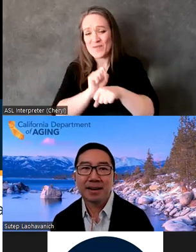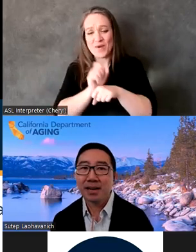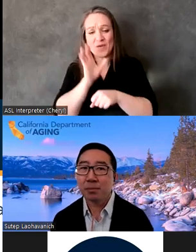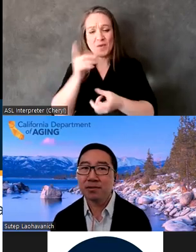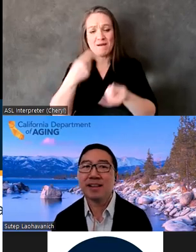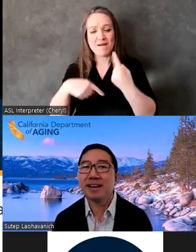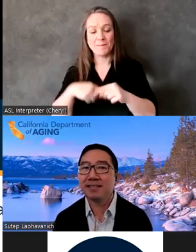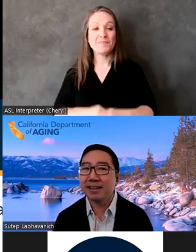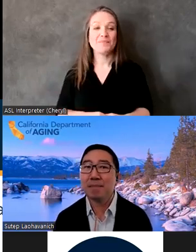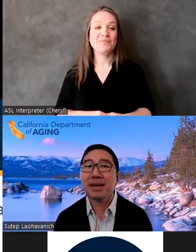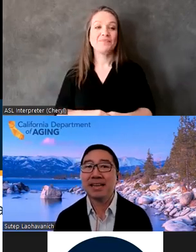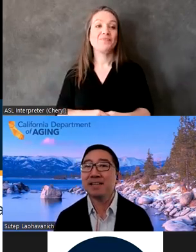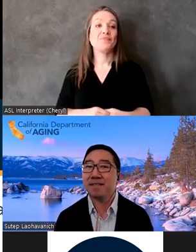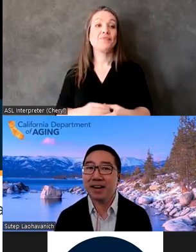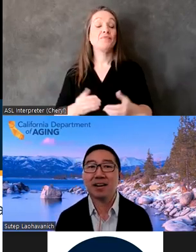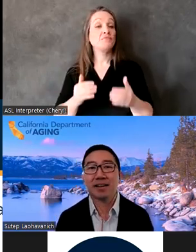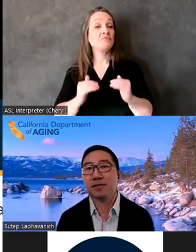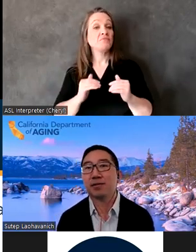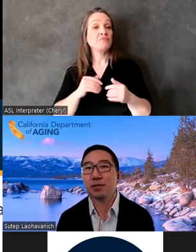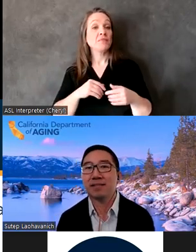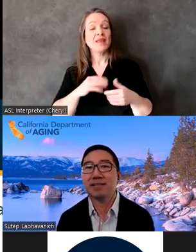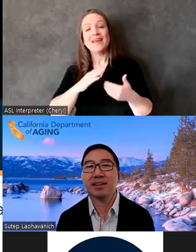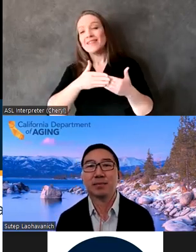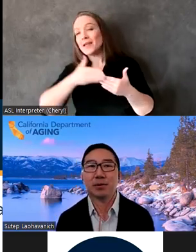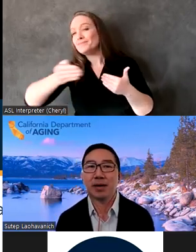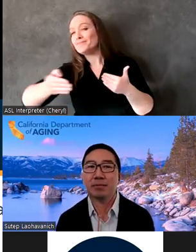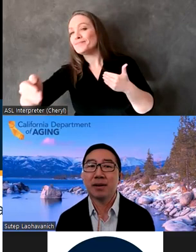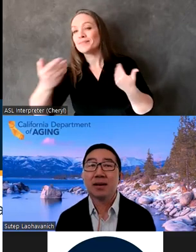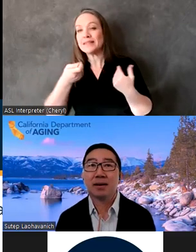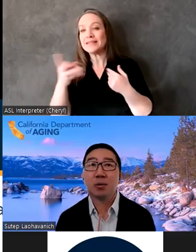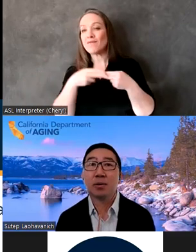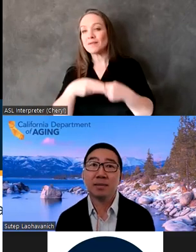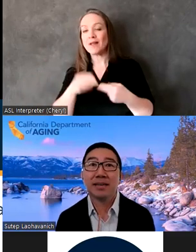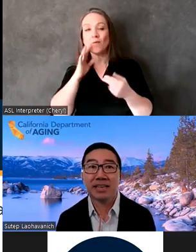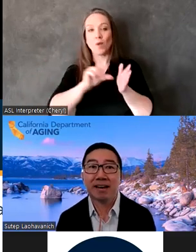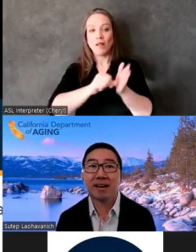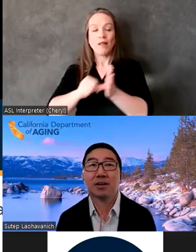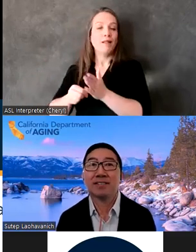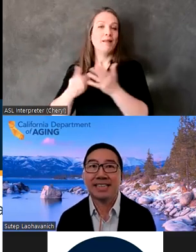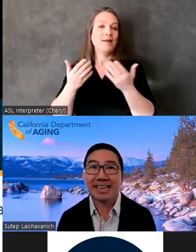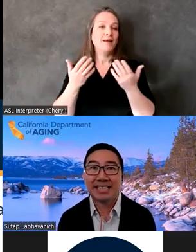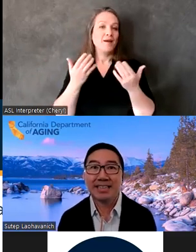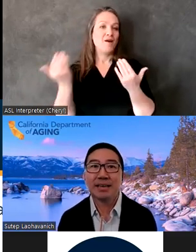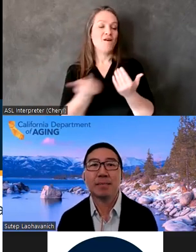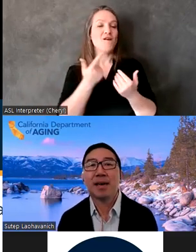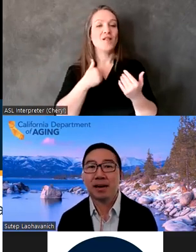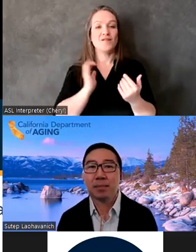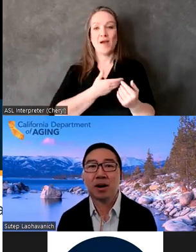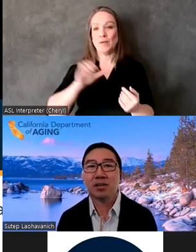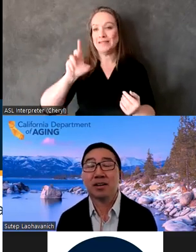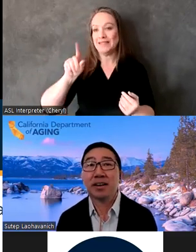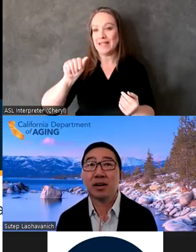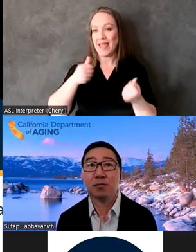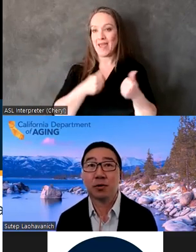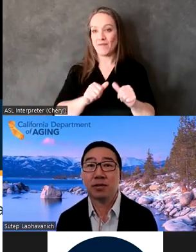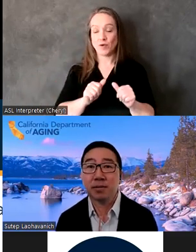The next couple of slides highlight many of the various efforts across CDA's programs, and a really big shout out to our CDA team and our partners